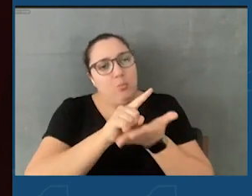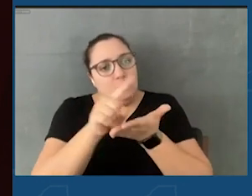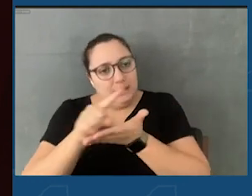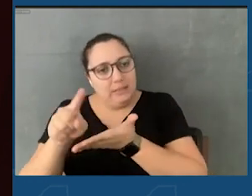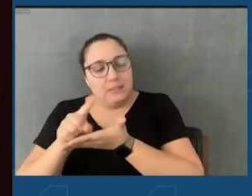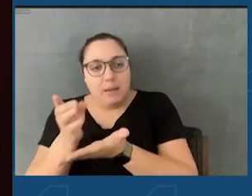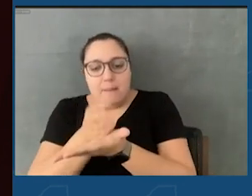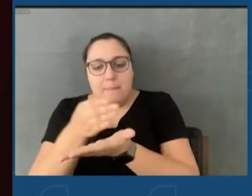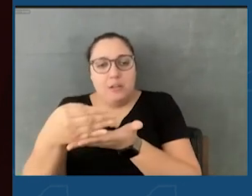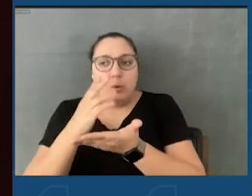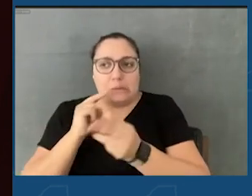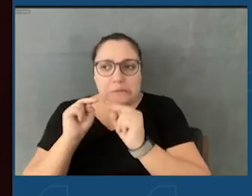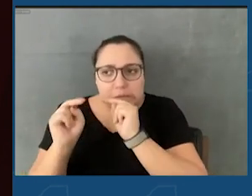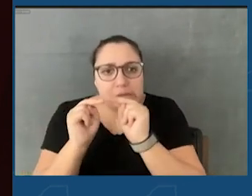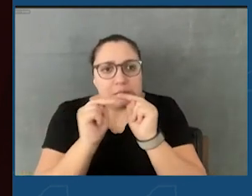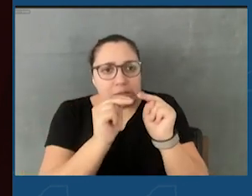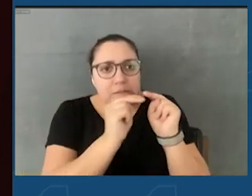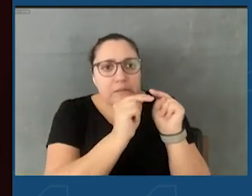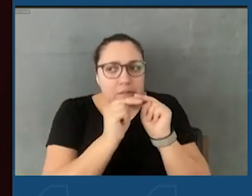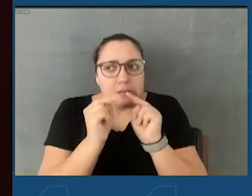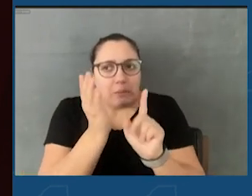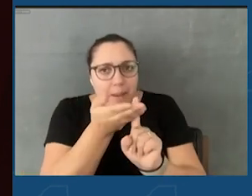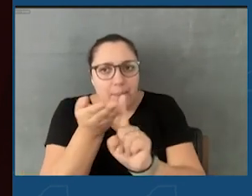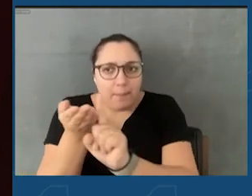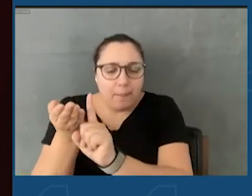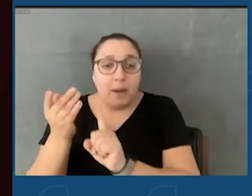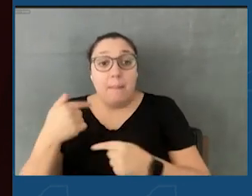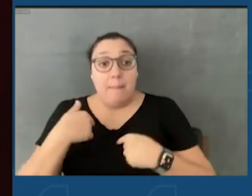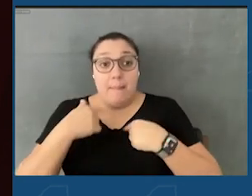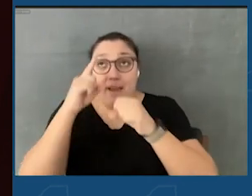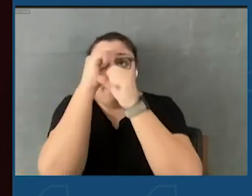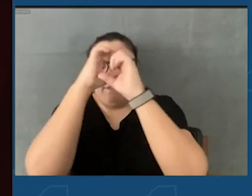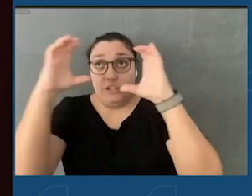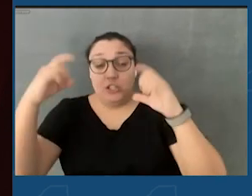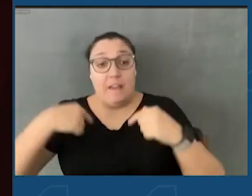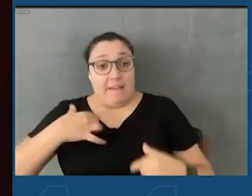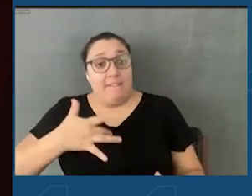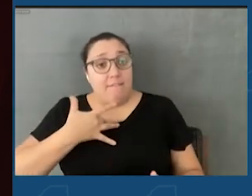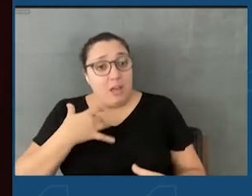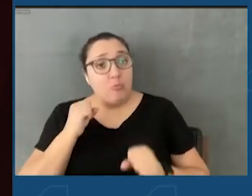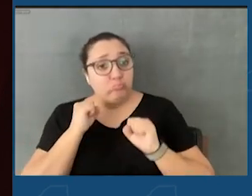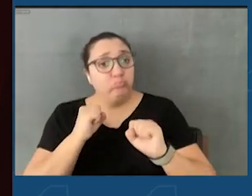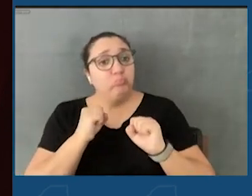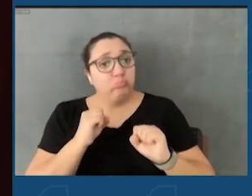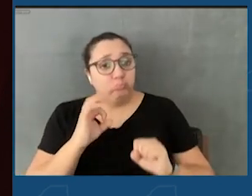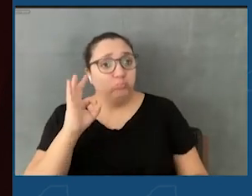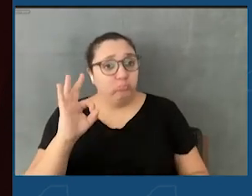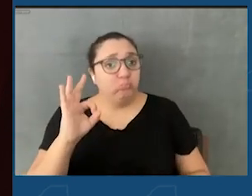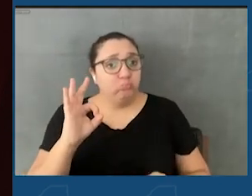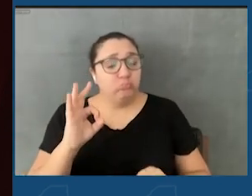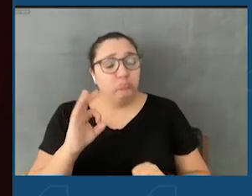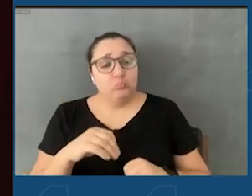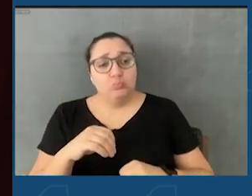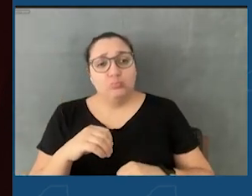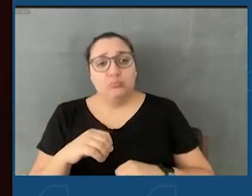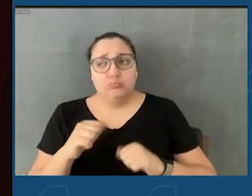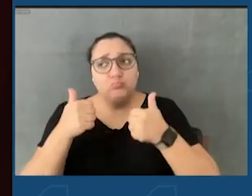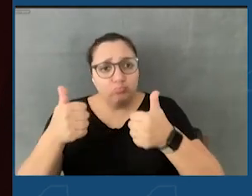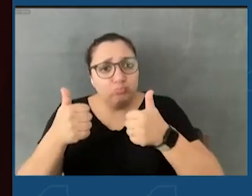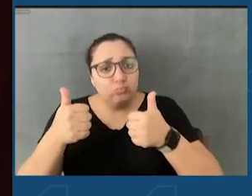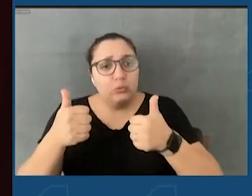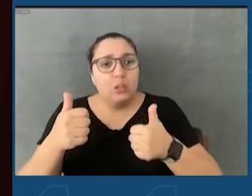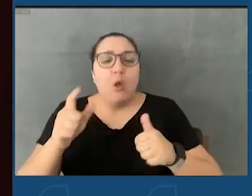going to be negotiated very shortly. I put out my vision. I believe it is a strong vision that'll elevate New York State in a way